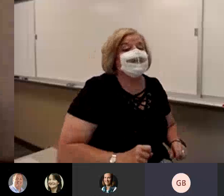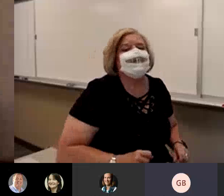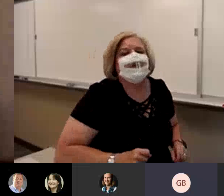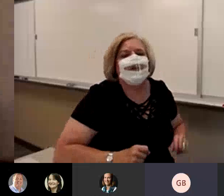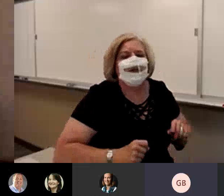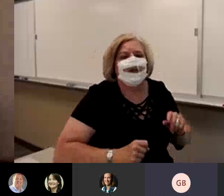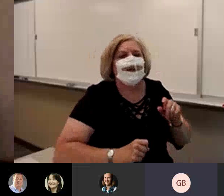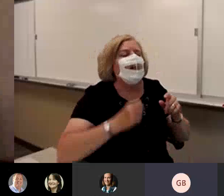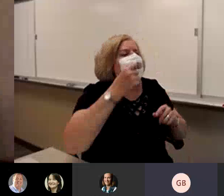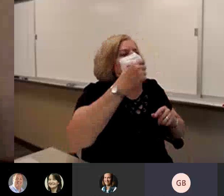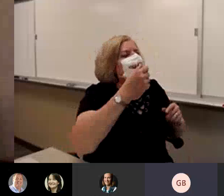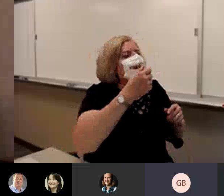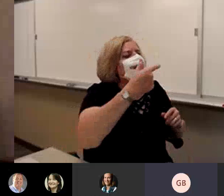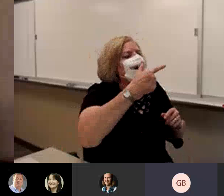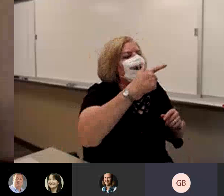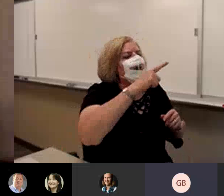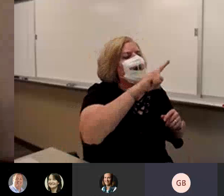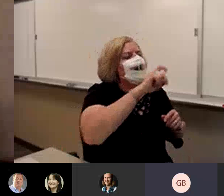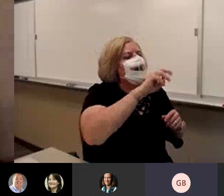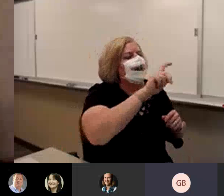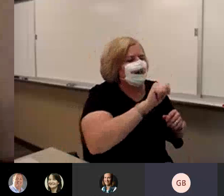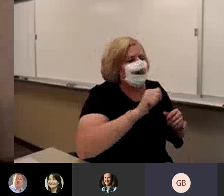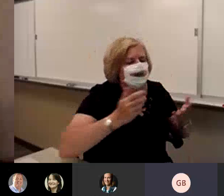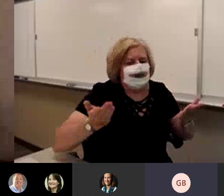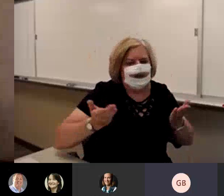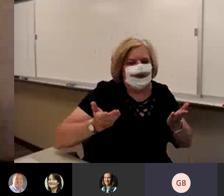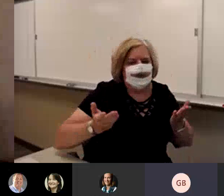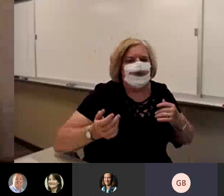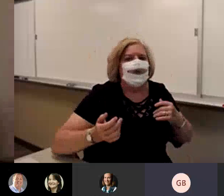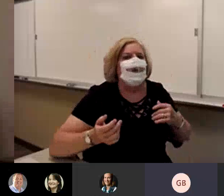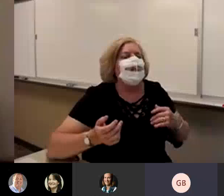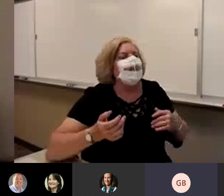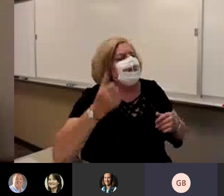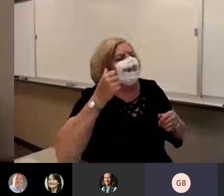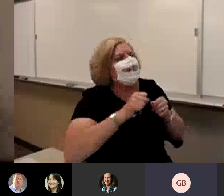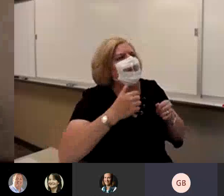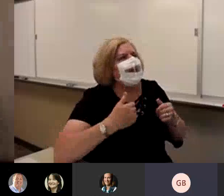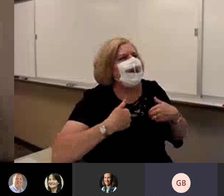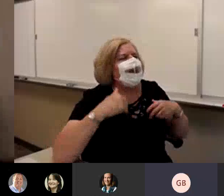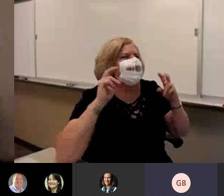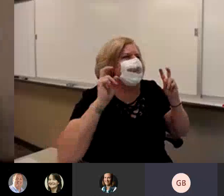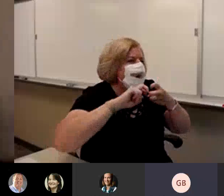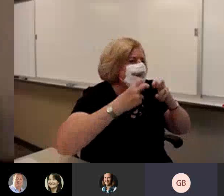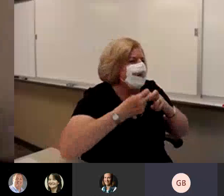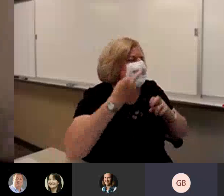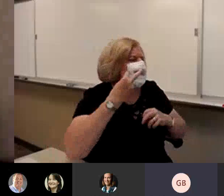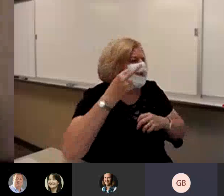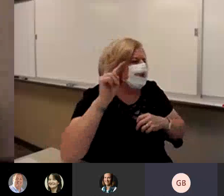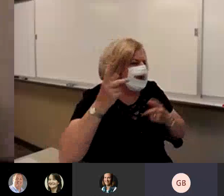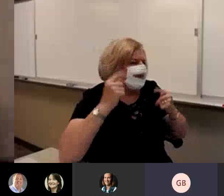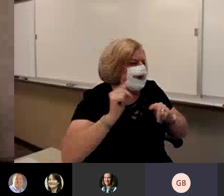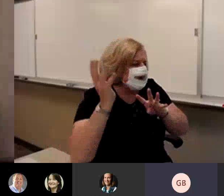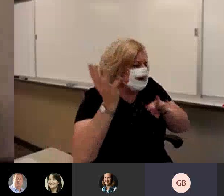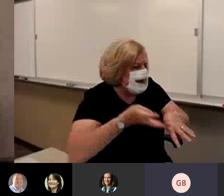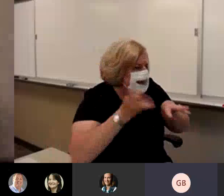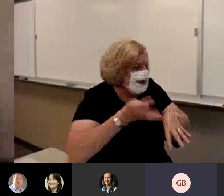Candace, this is Glenda. I have a question. Of course, you know I had issues the other day when I was trying to download it. So,